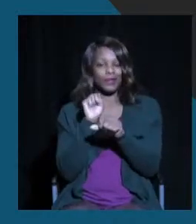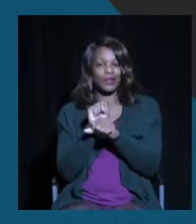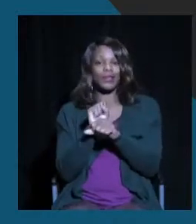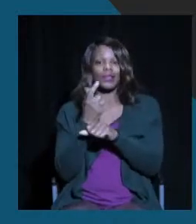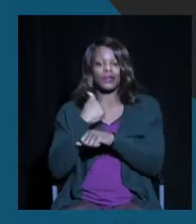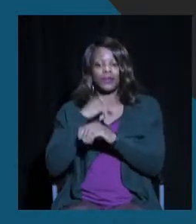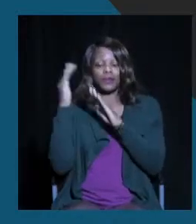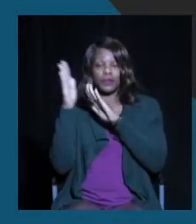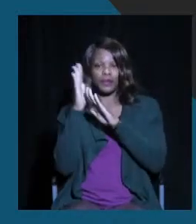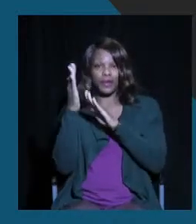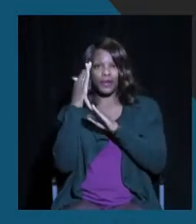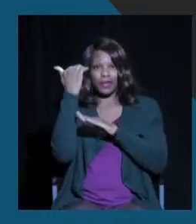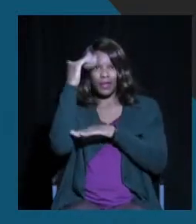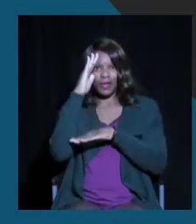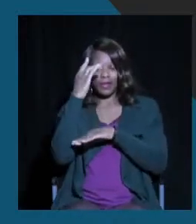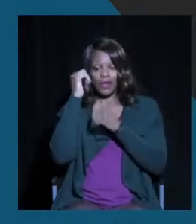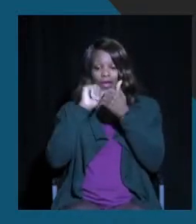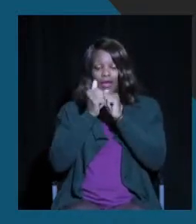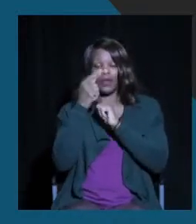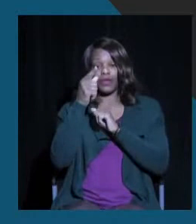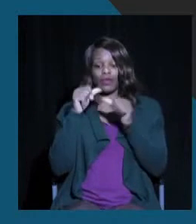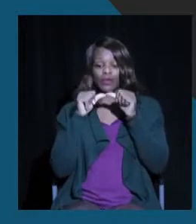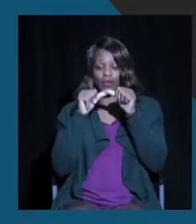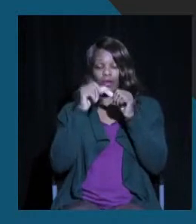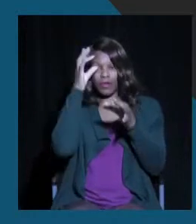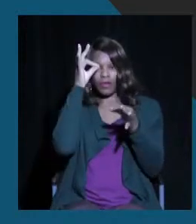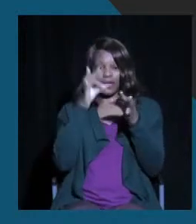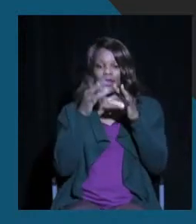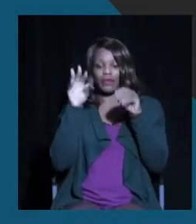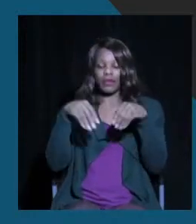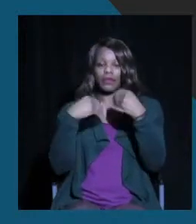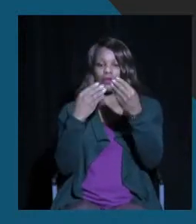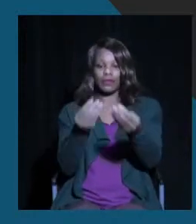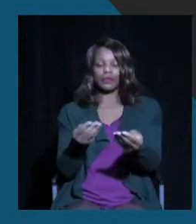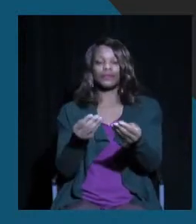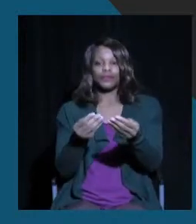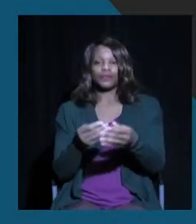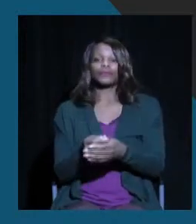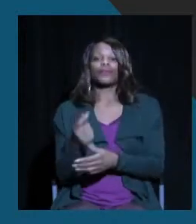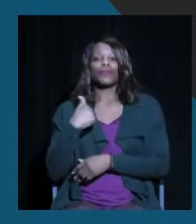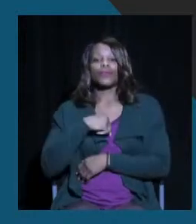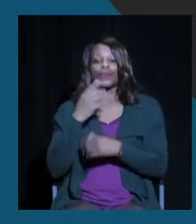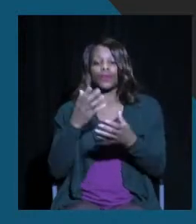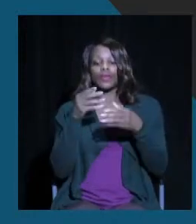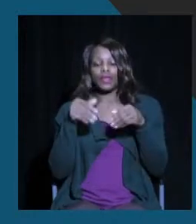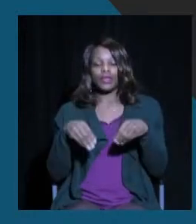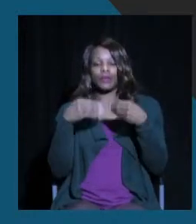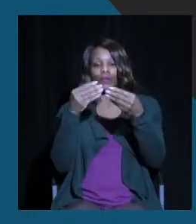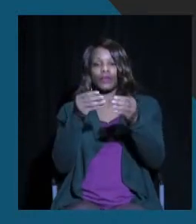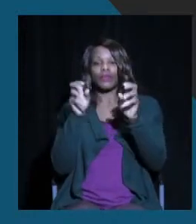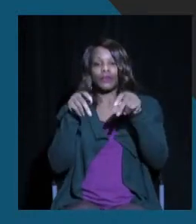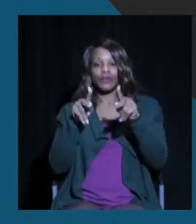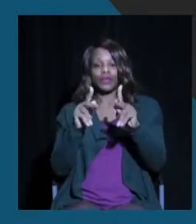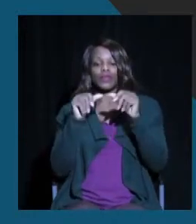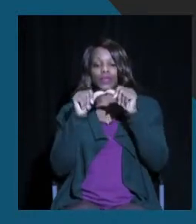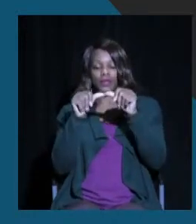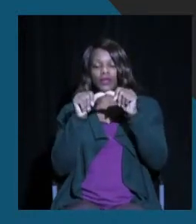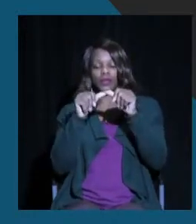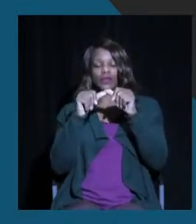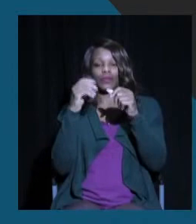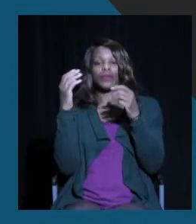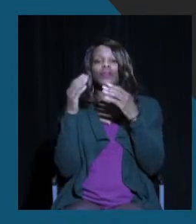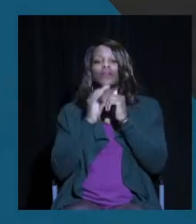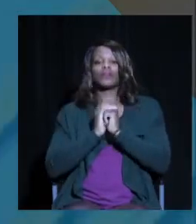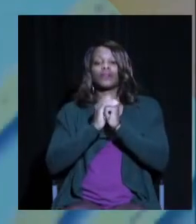praise God for the ways that you've been faithful and giving. And we wanted to give you that opportunity to continue worshiping God through